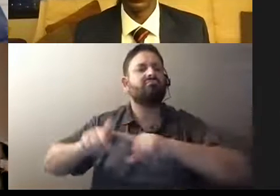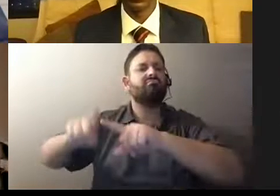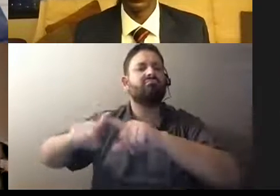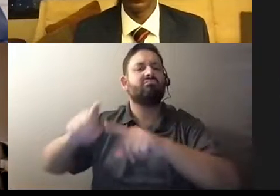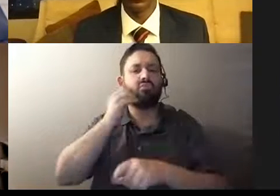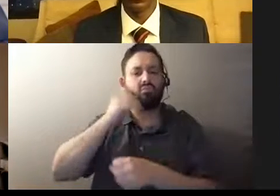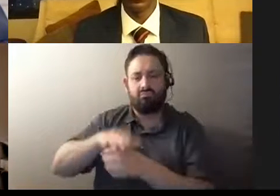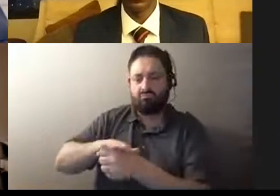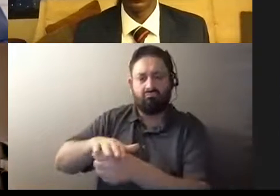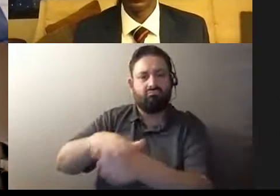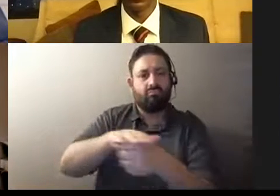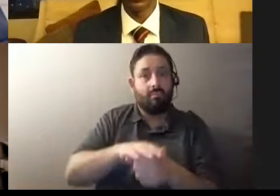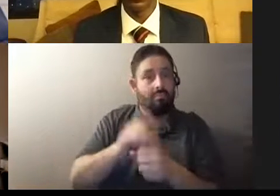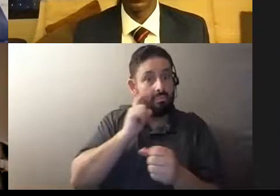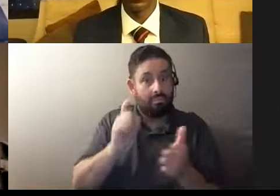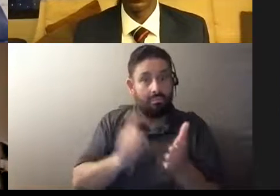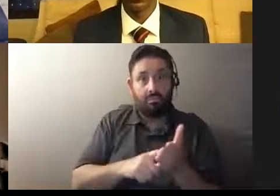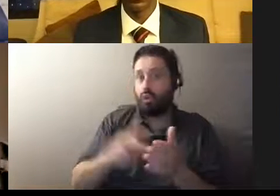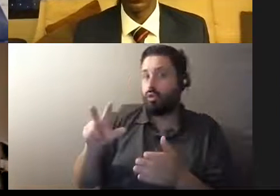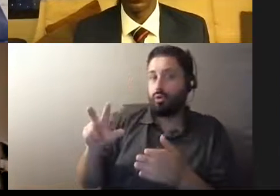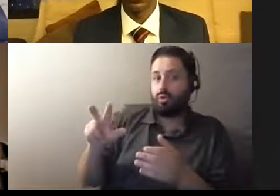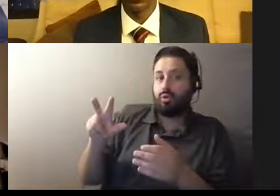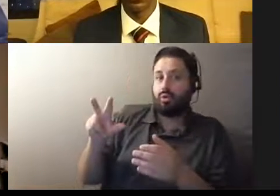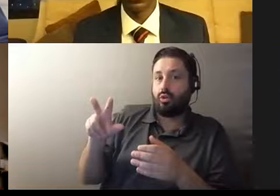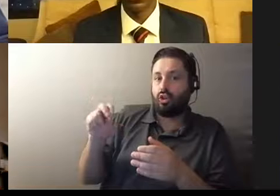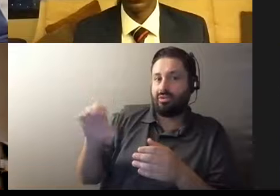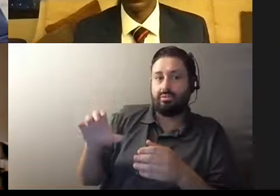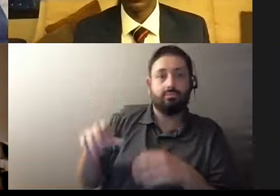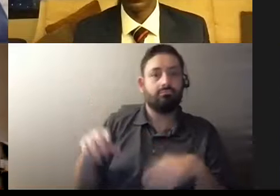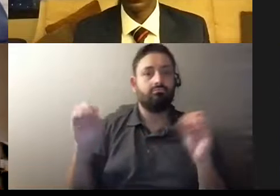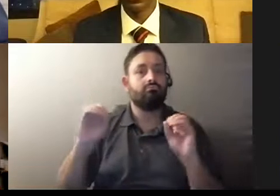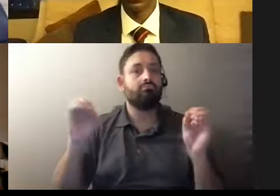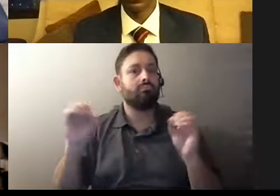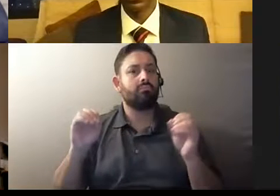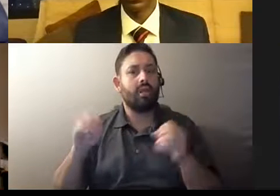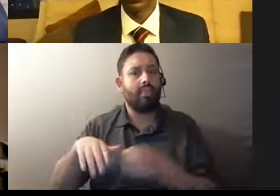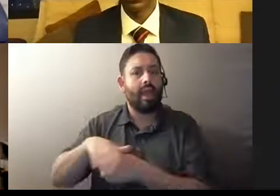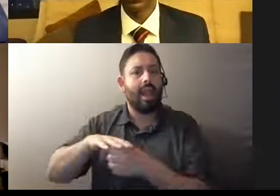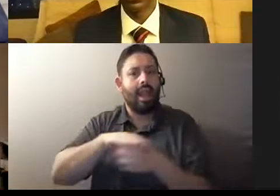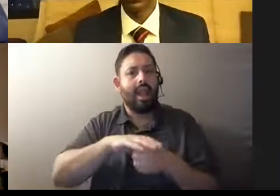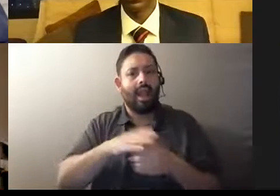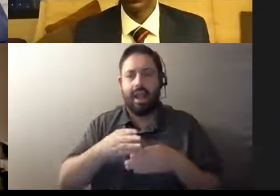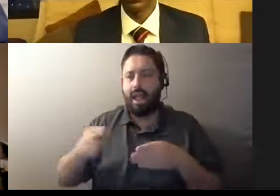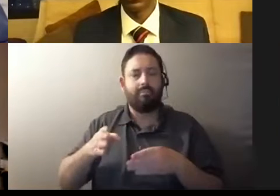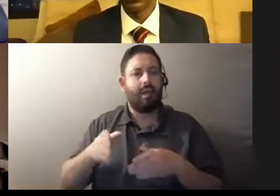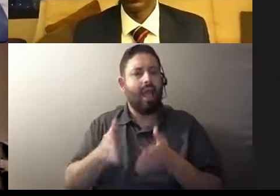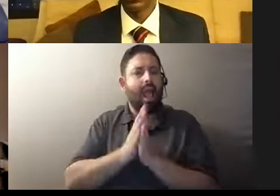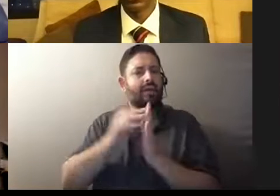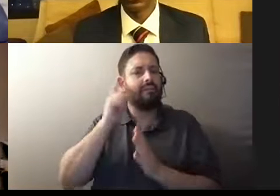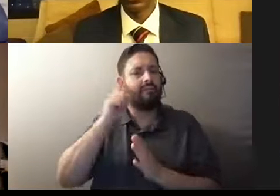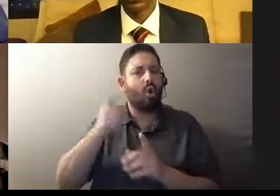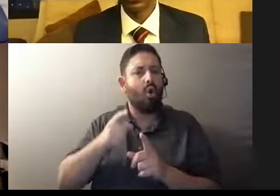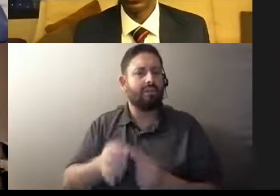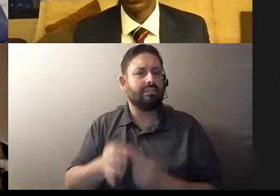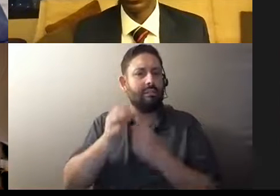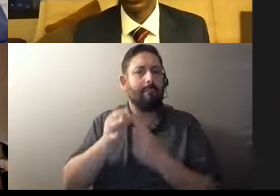I've noticed that none of the 30 neighborhoods, seconds. none of the neighborhoods really ask for any type of specialty lighting, which I